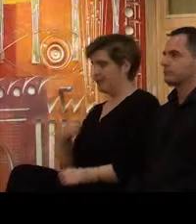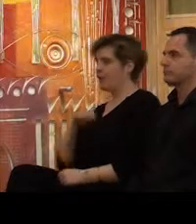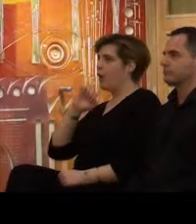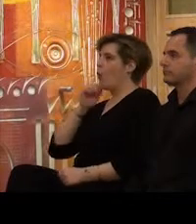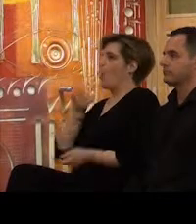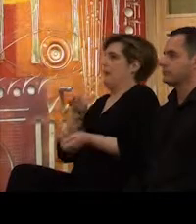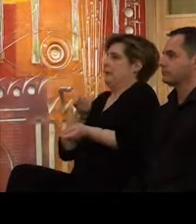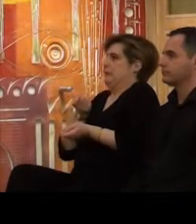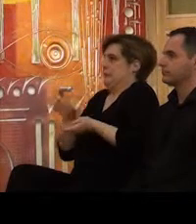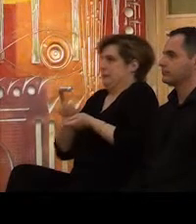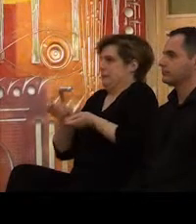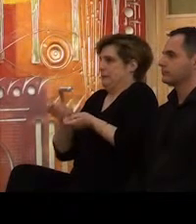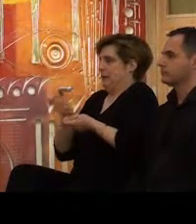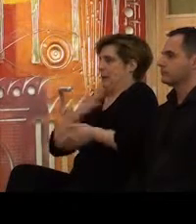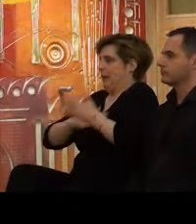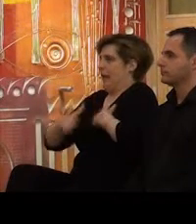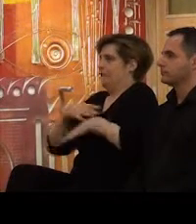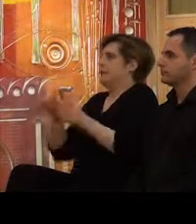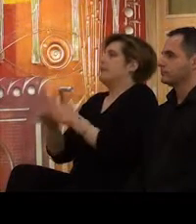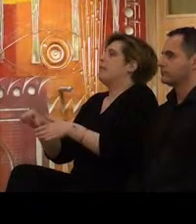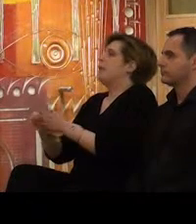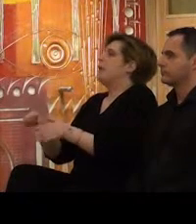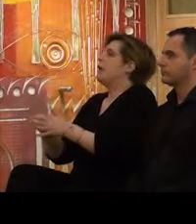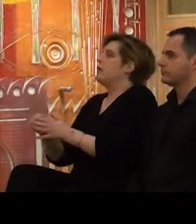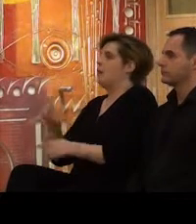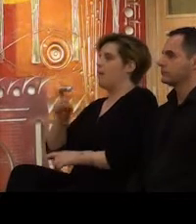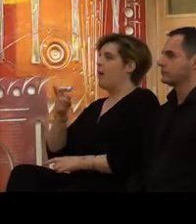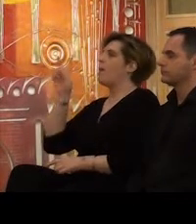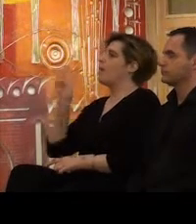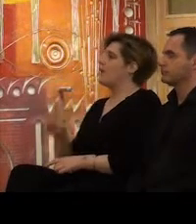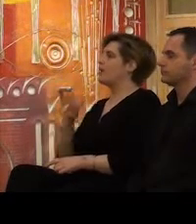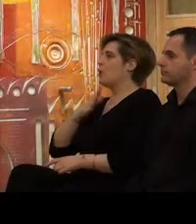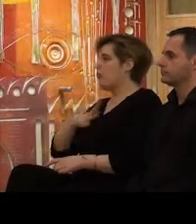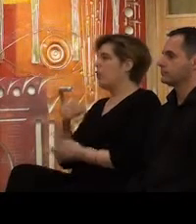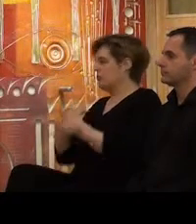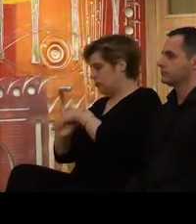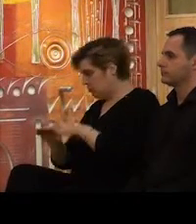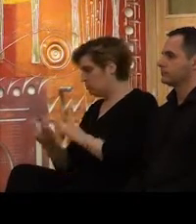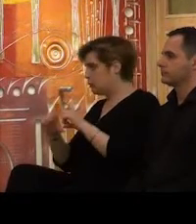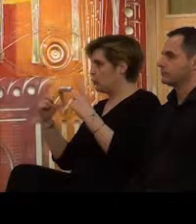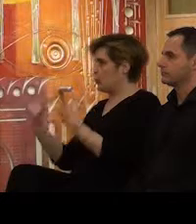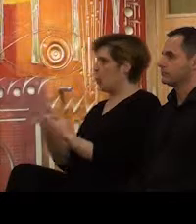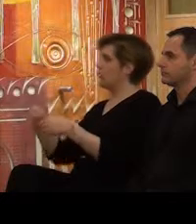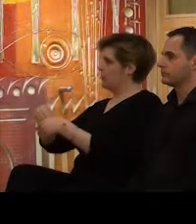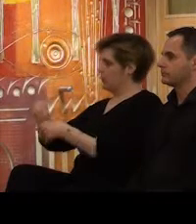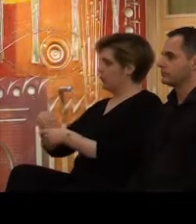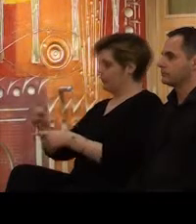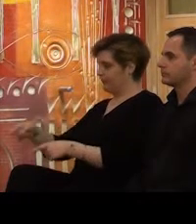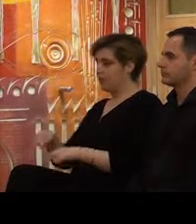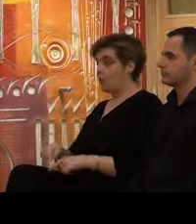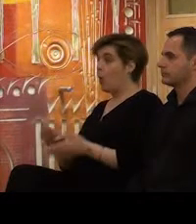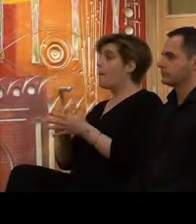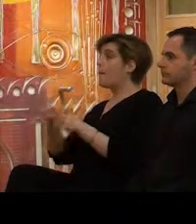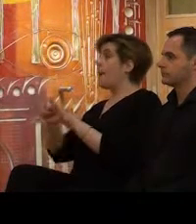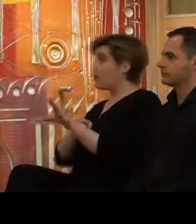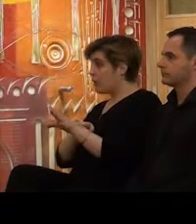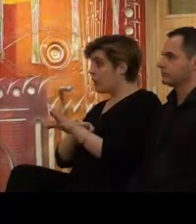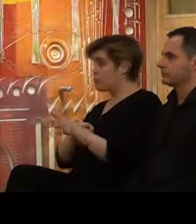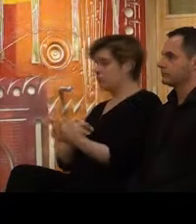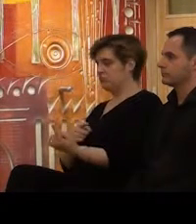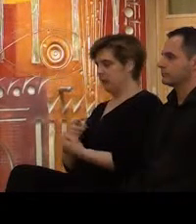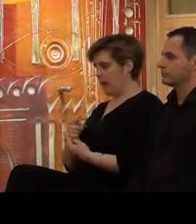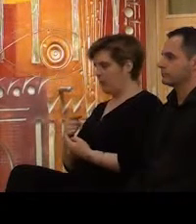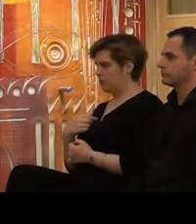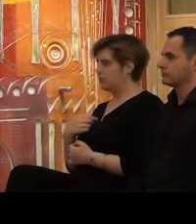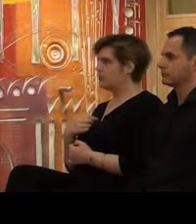but nevertheless, Mum and Dad wanted her to be in school. So she came into school, and actually she only, in the first